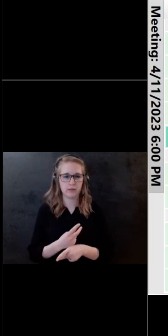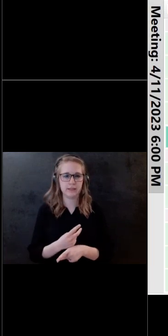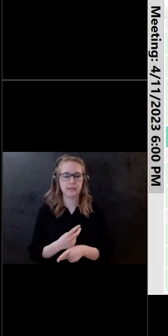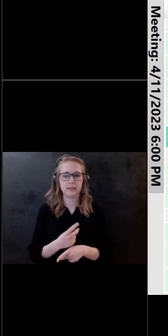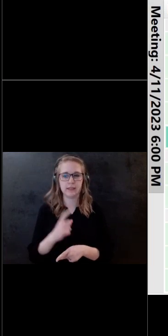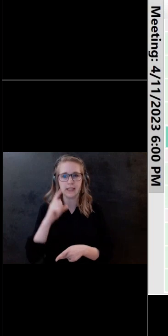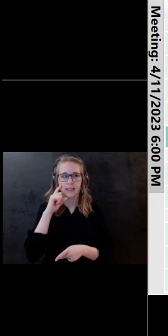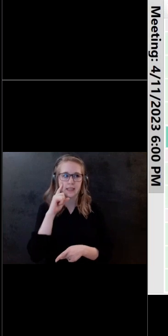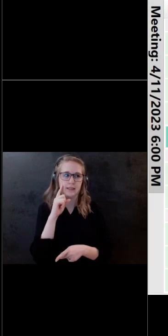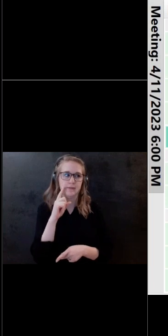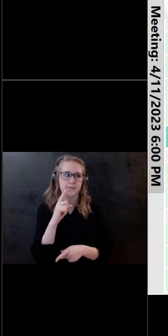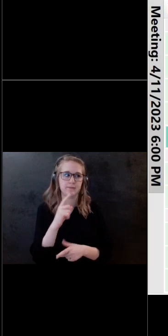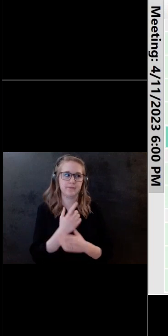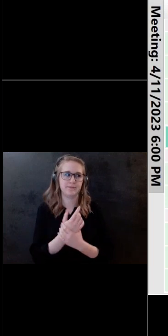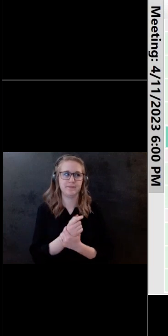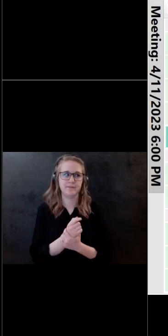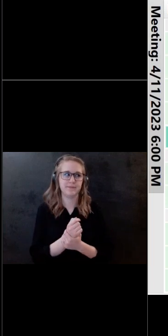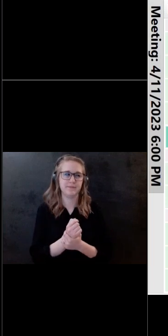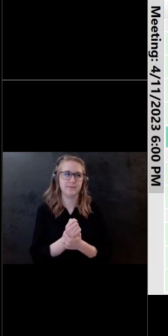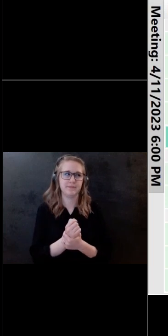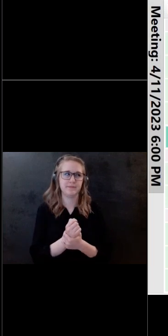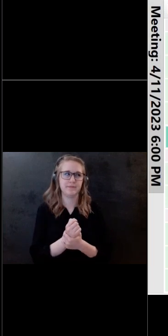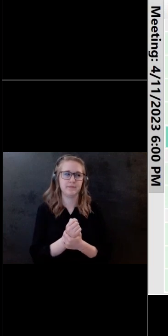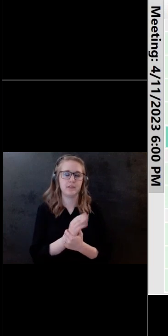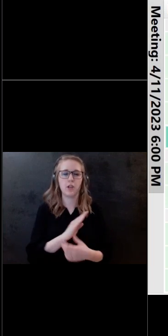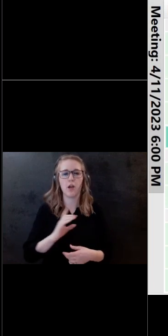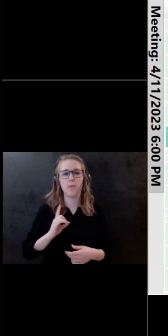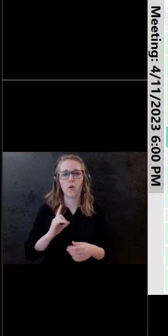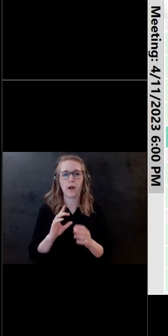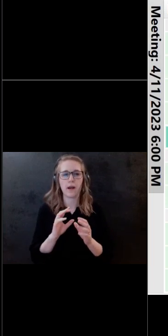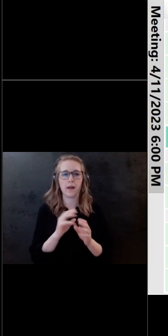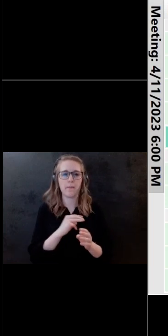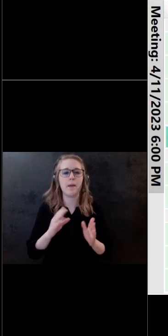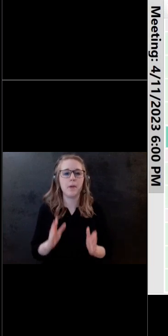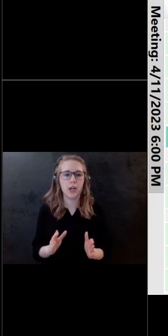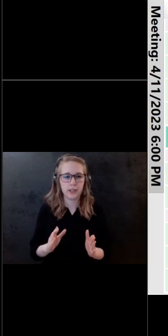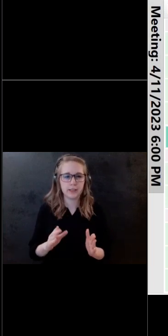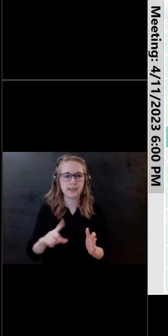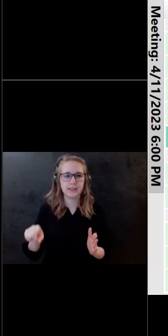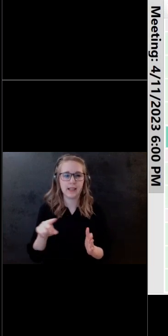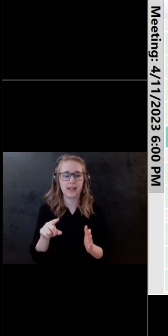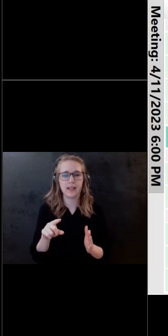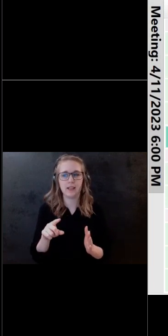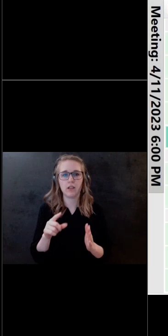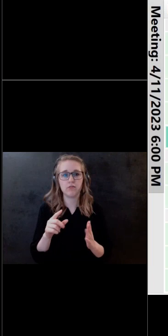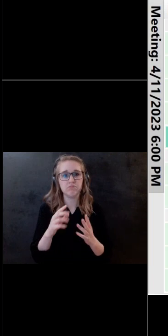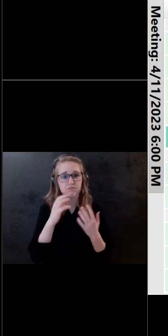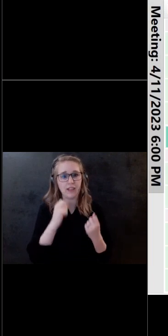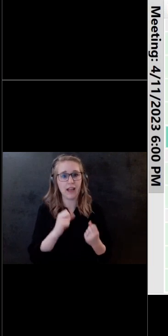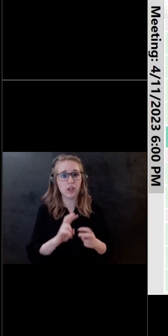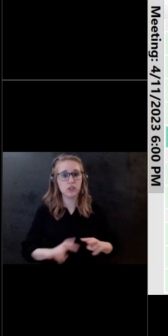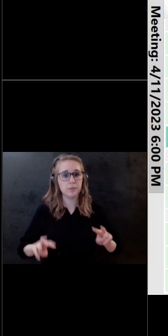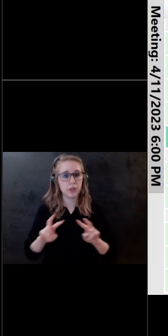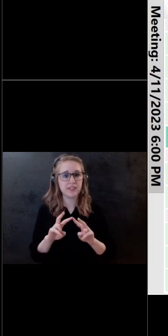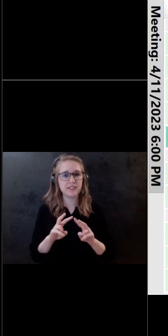it's, you know, the board members are, you know, valuable, and we're